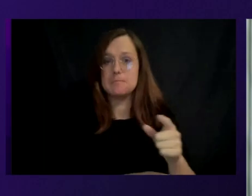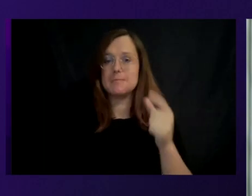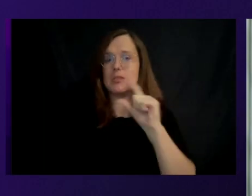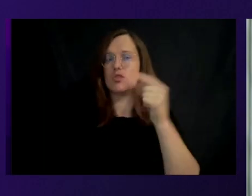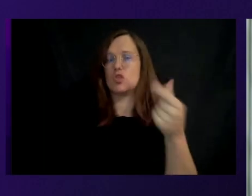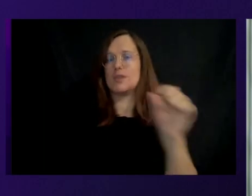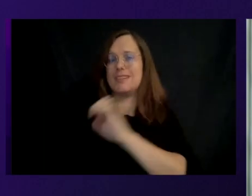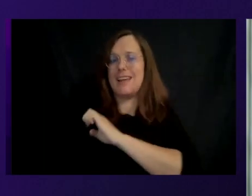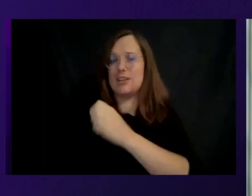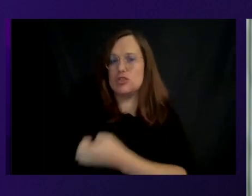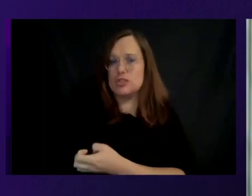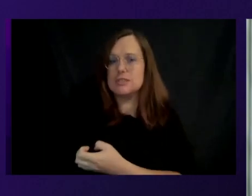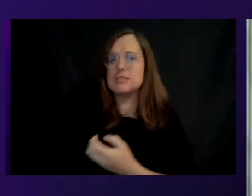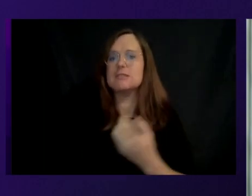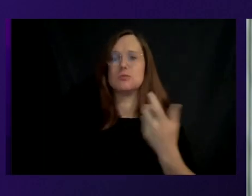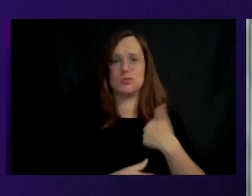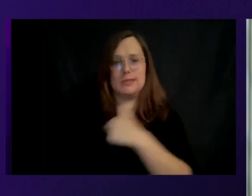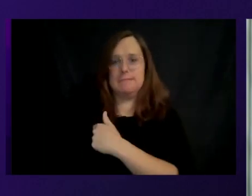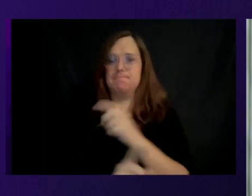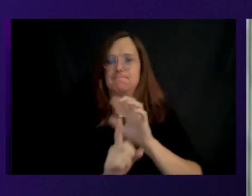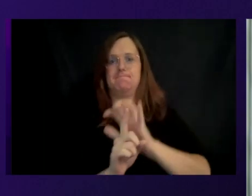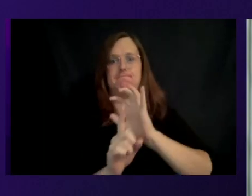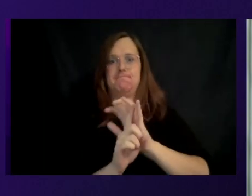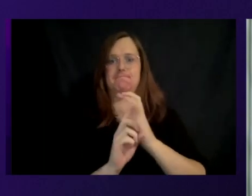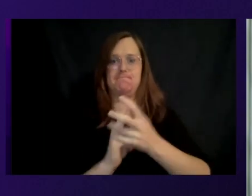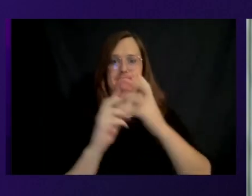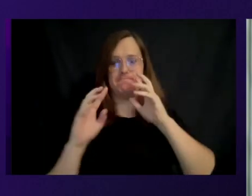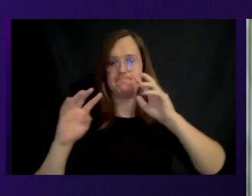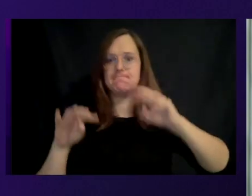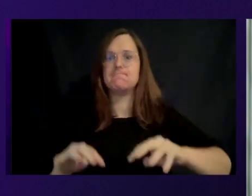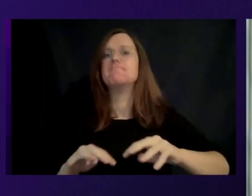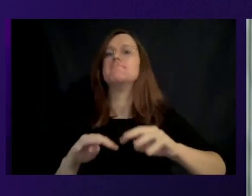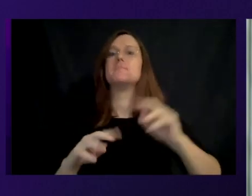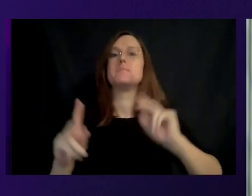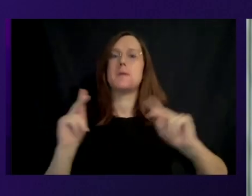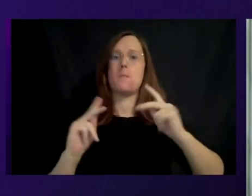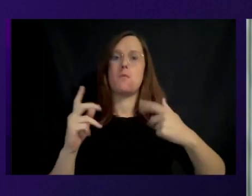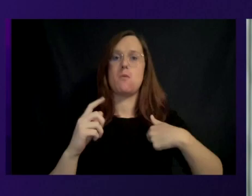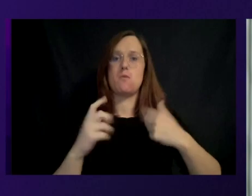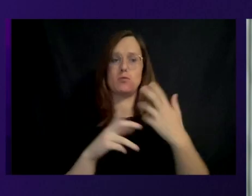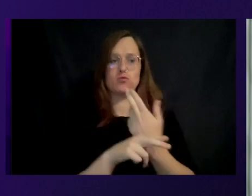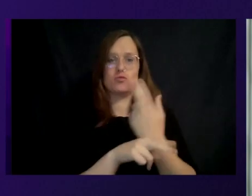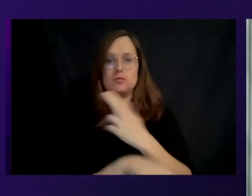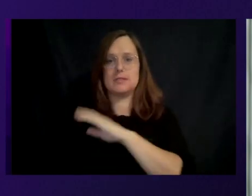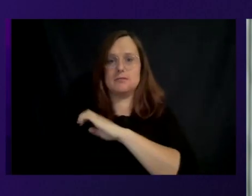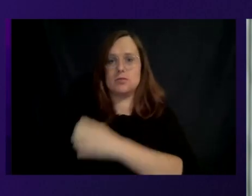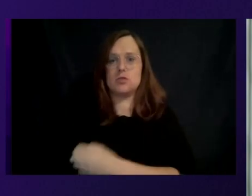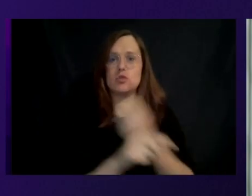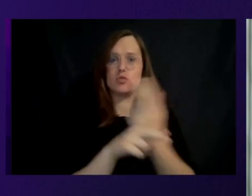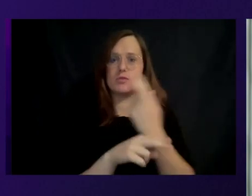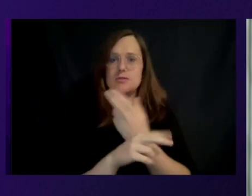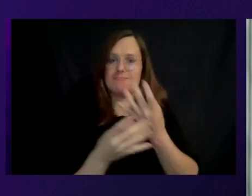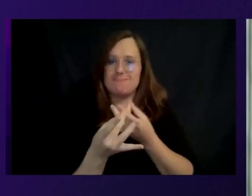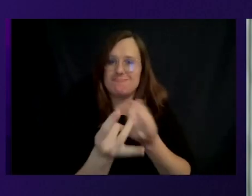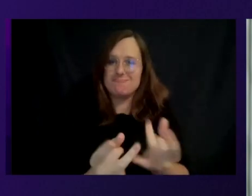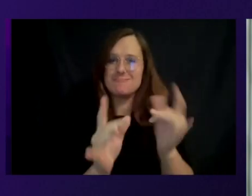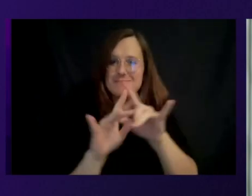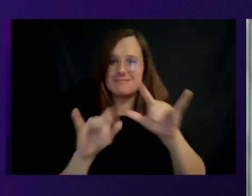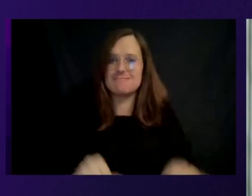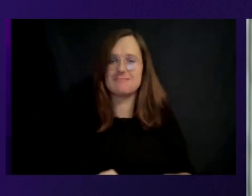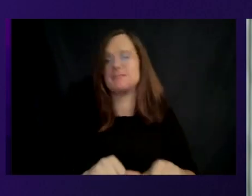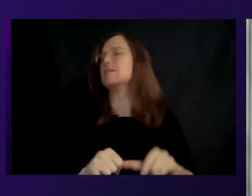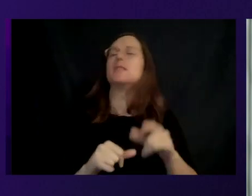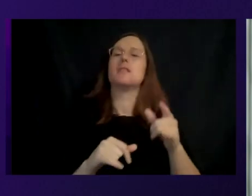Today, customers can reduce their energy consumption by using efficient instances. AWS Graviton uses up to 60%